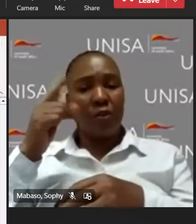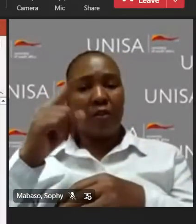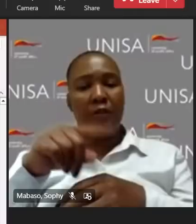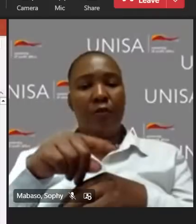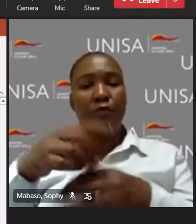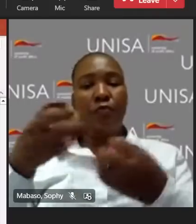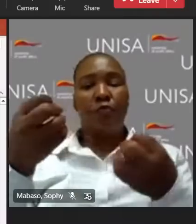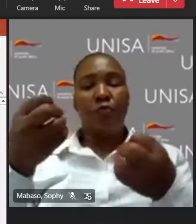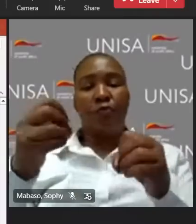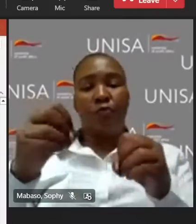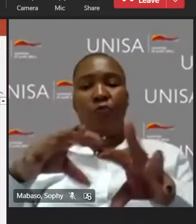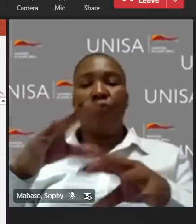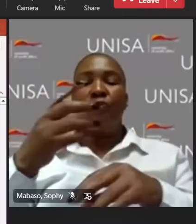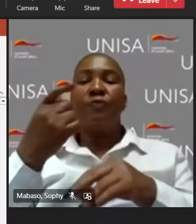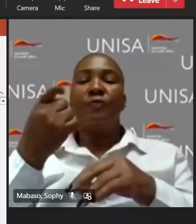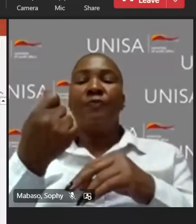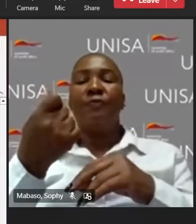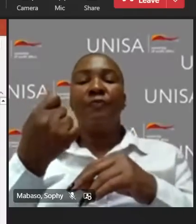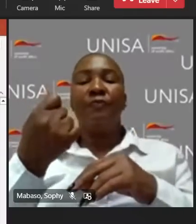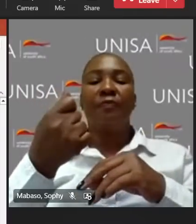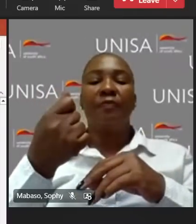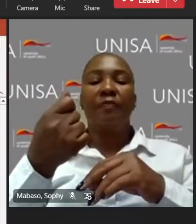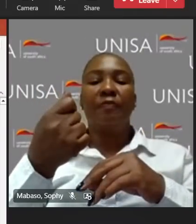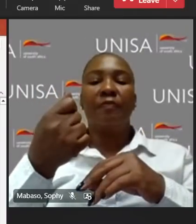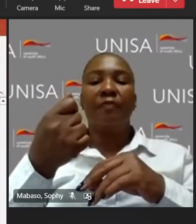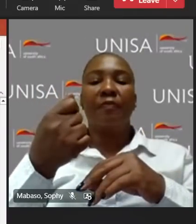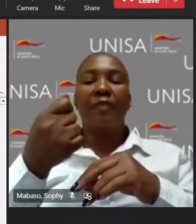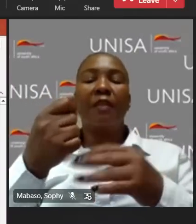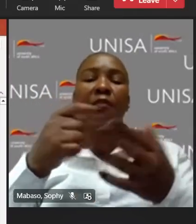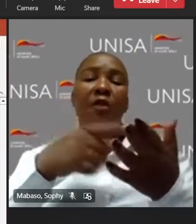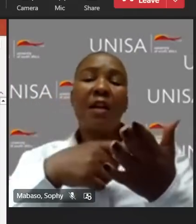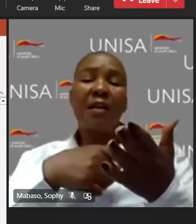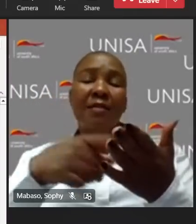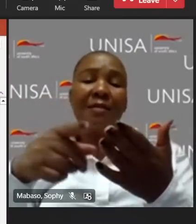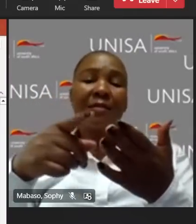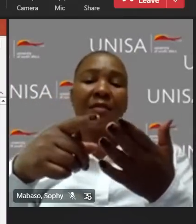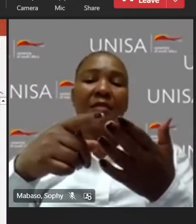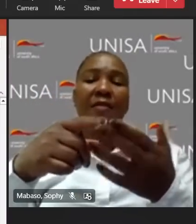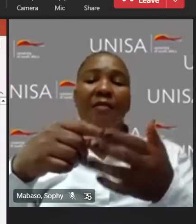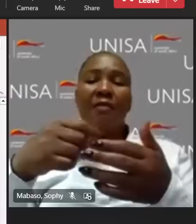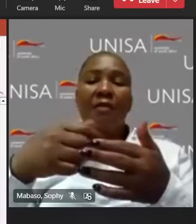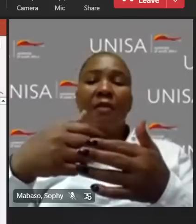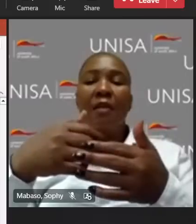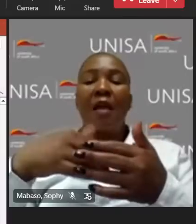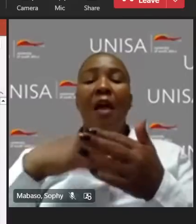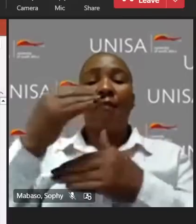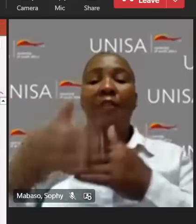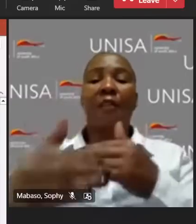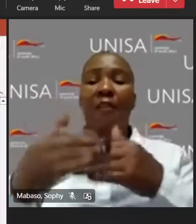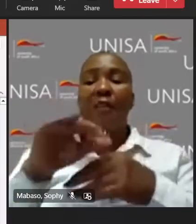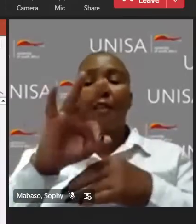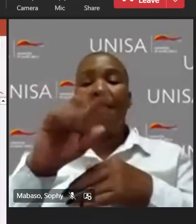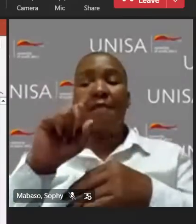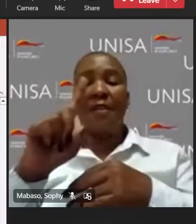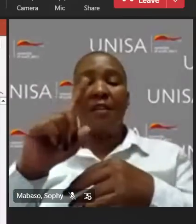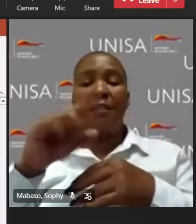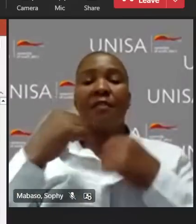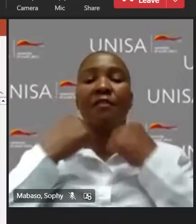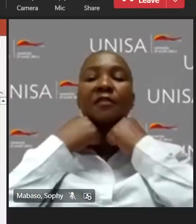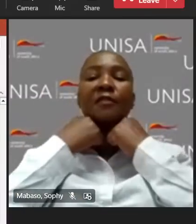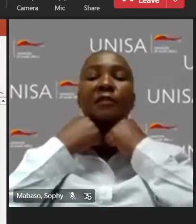payment. And if you cancel after the 31st of August, then you will